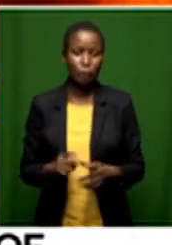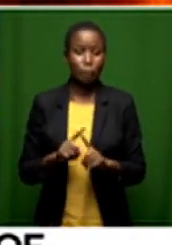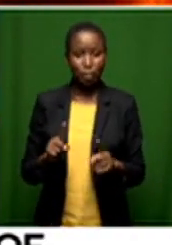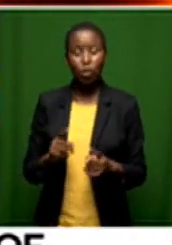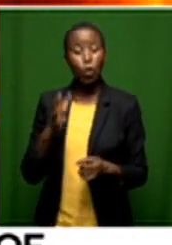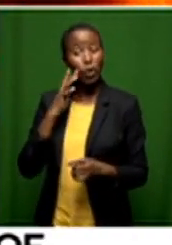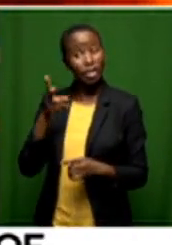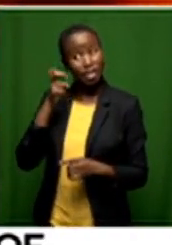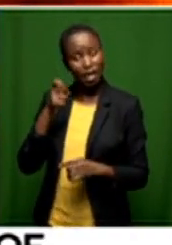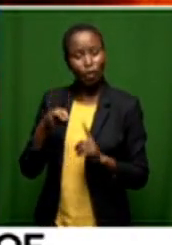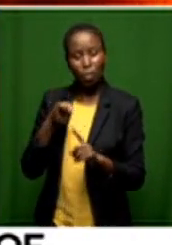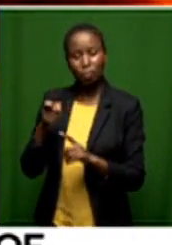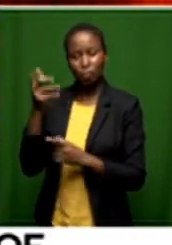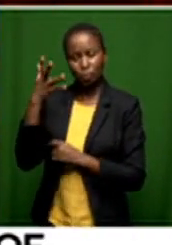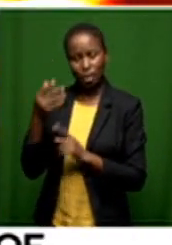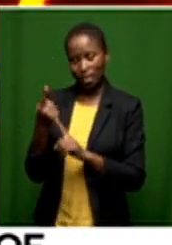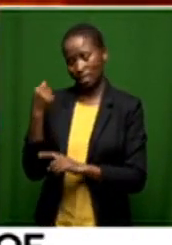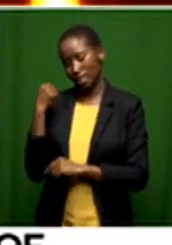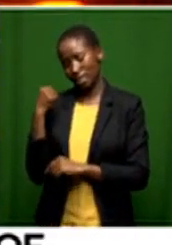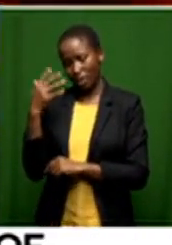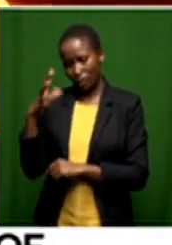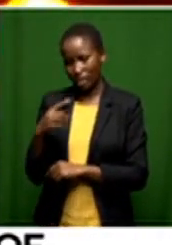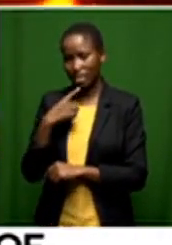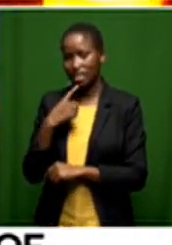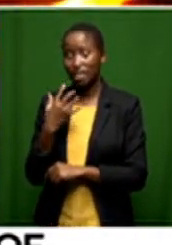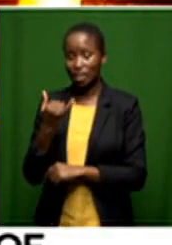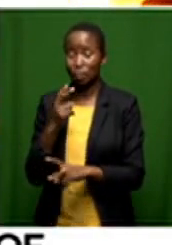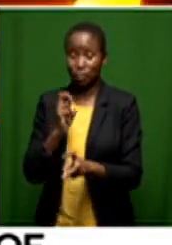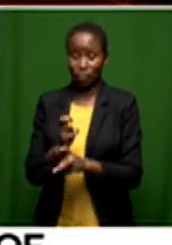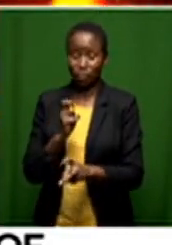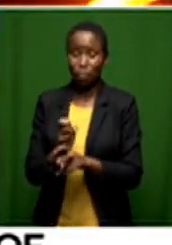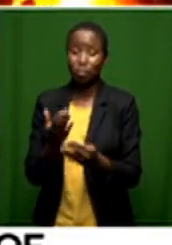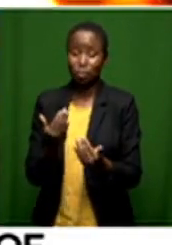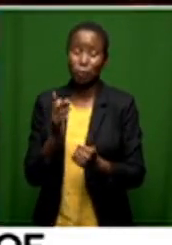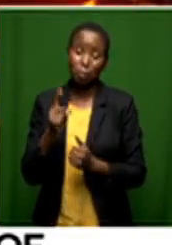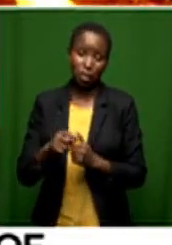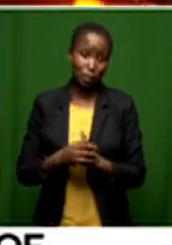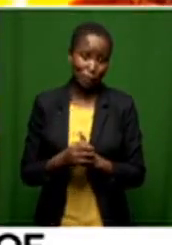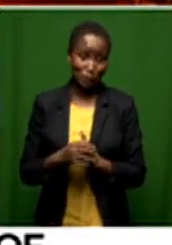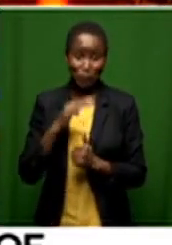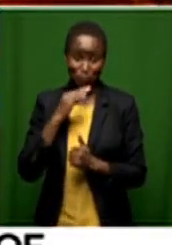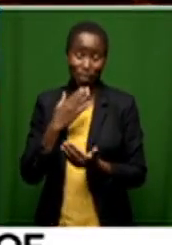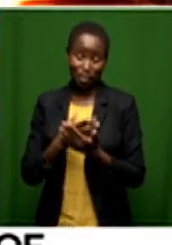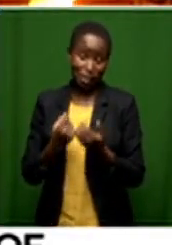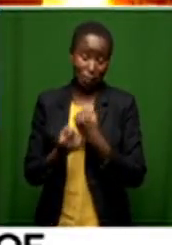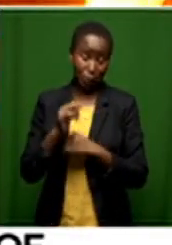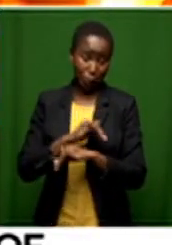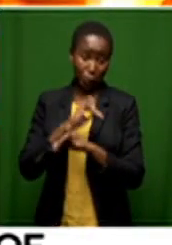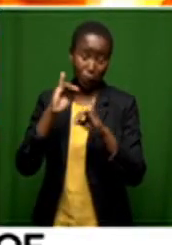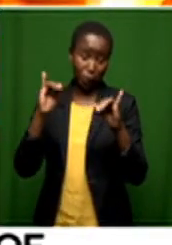yesterday, saying that we're in for a tough ride ahead, one can only imagine that it is going to be worse than it actually